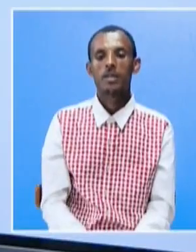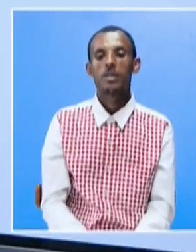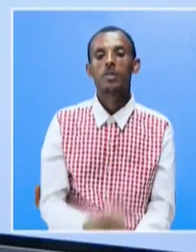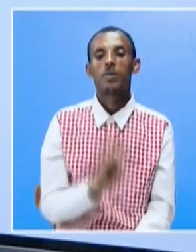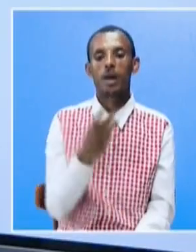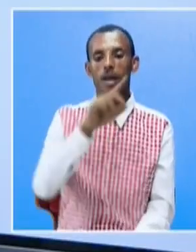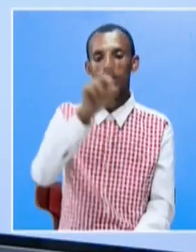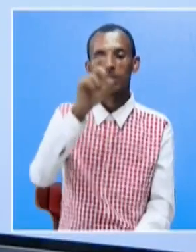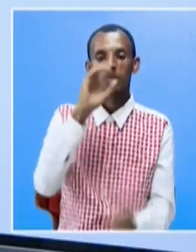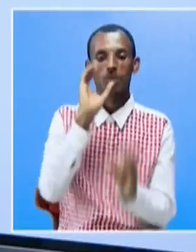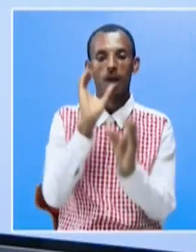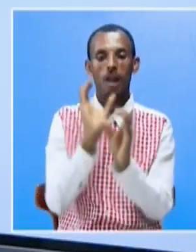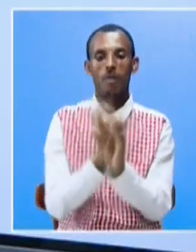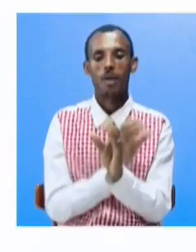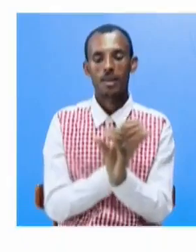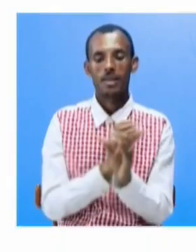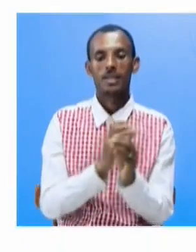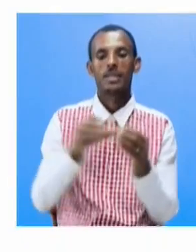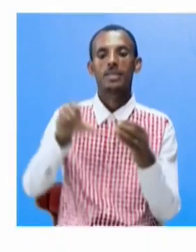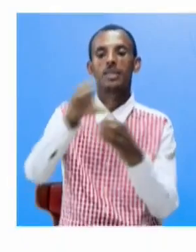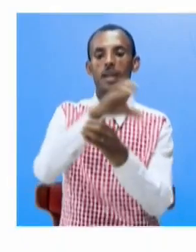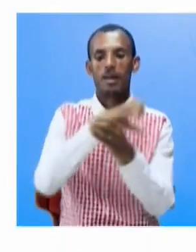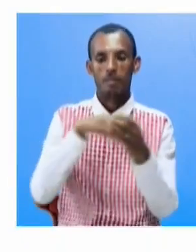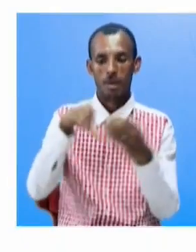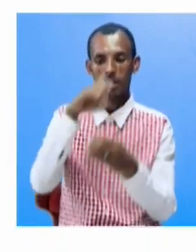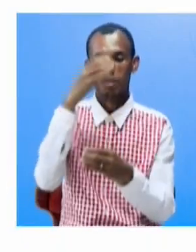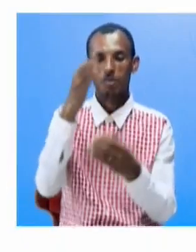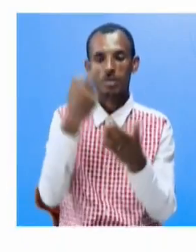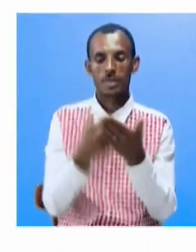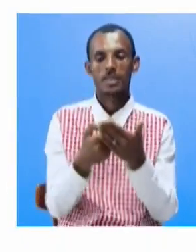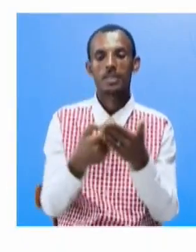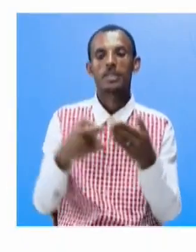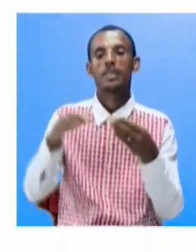to calculate the circumference of the circle.